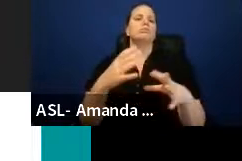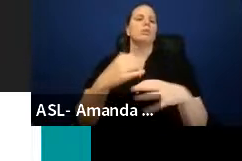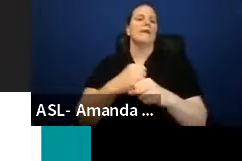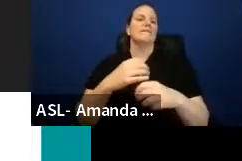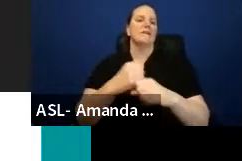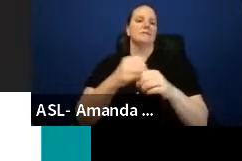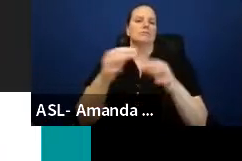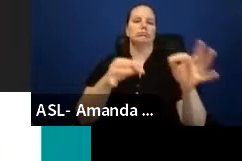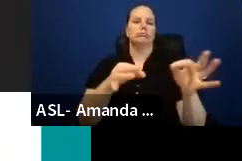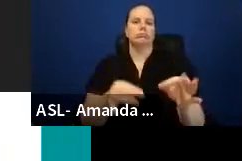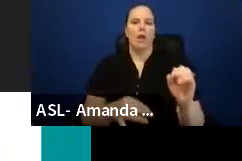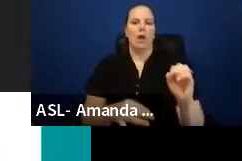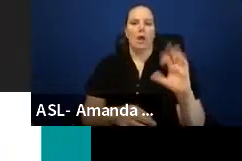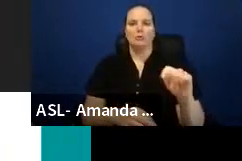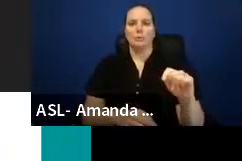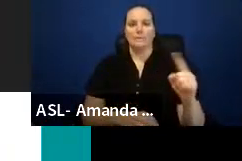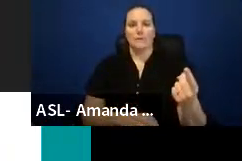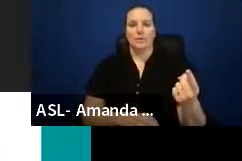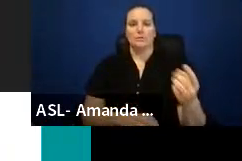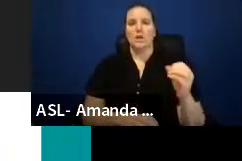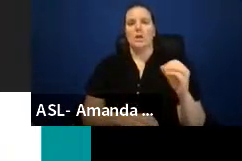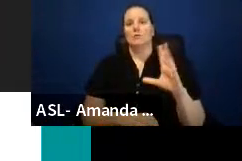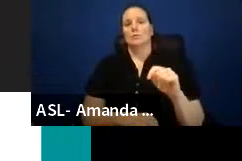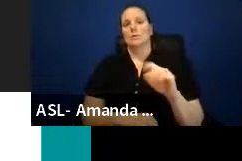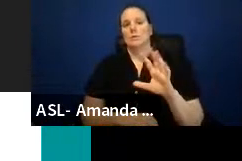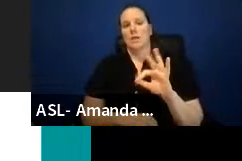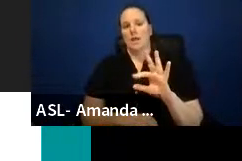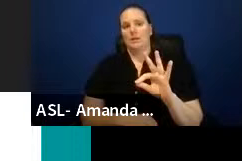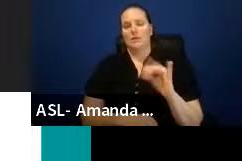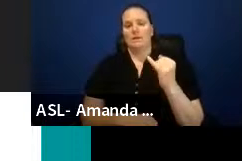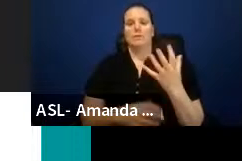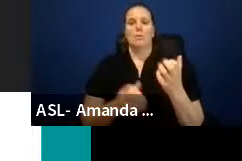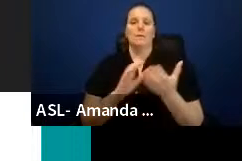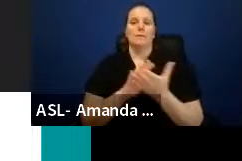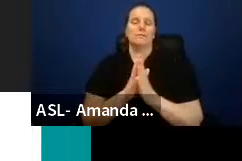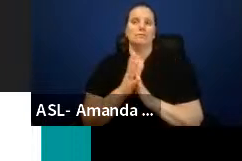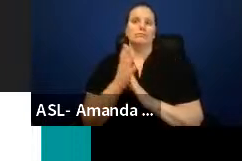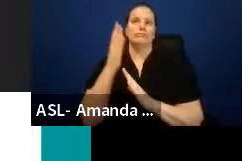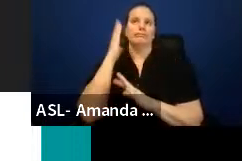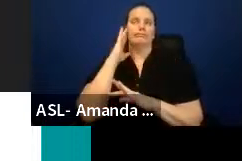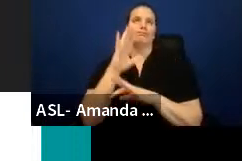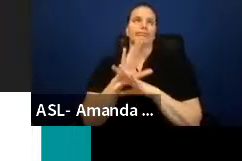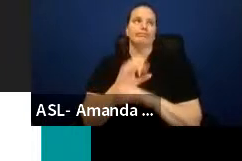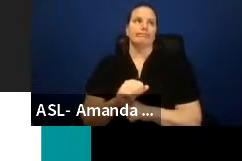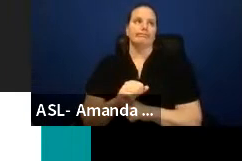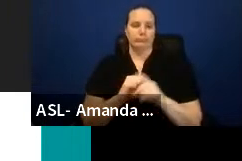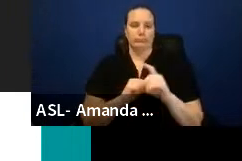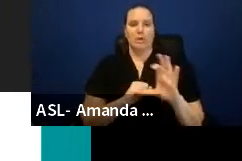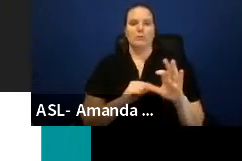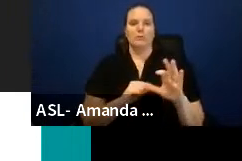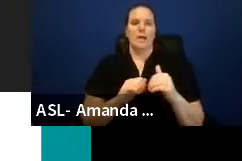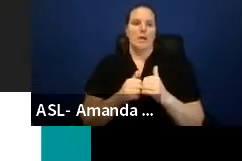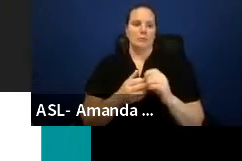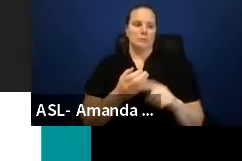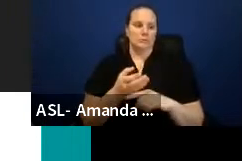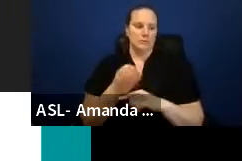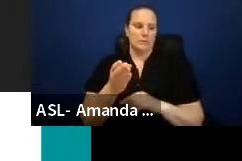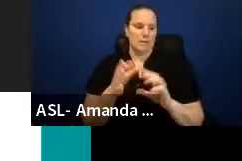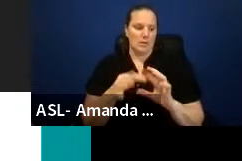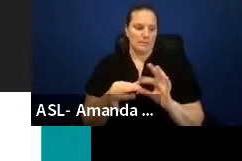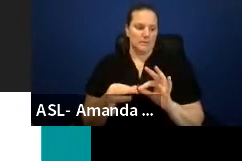October 1st and October 9th for folks who want to get oriented to the document and know how to submit